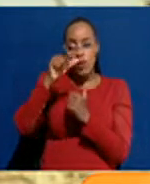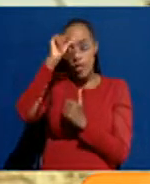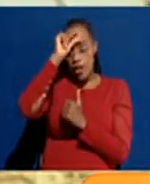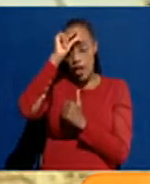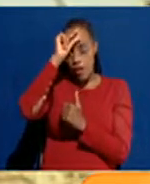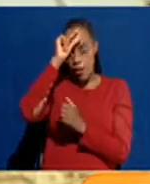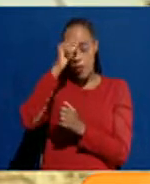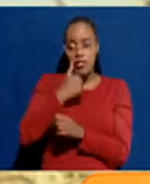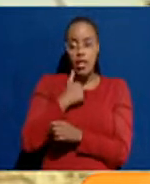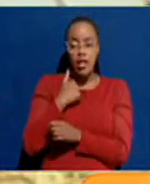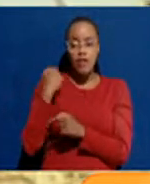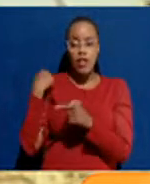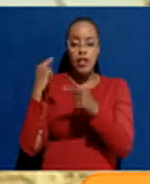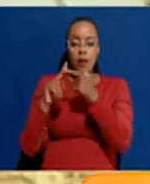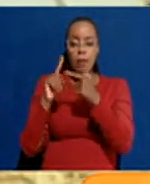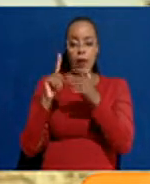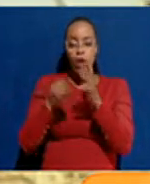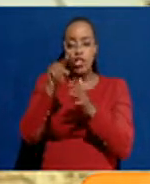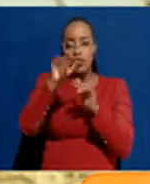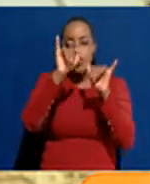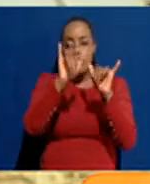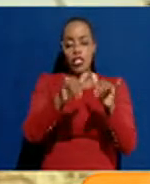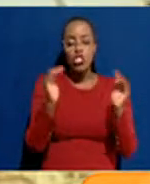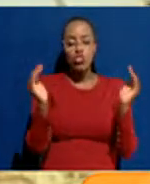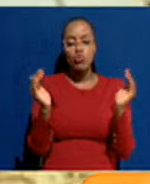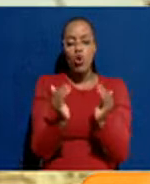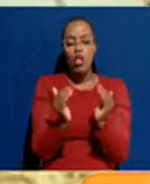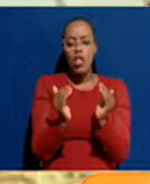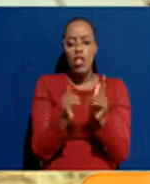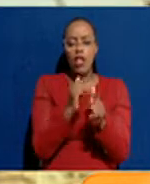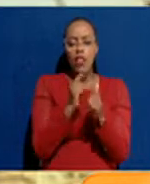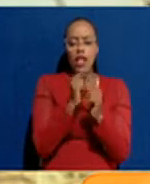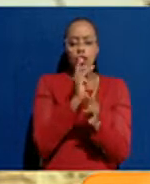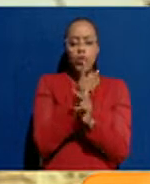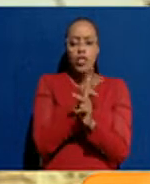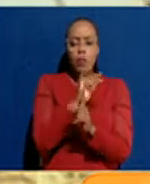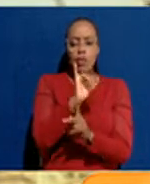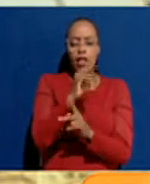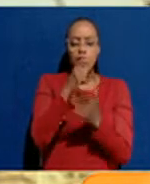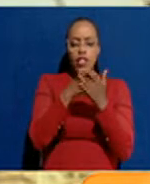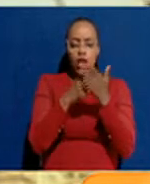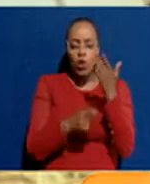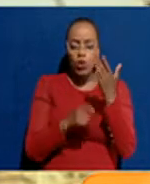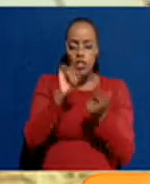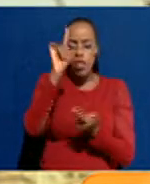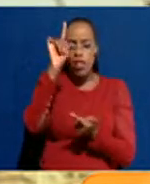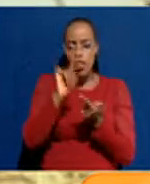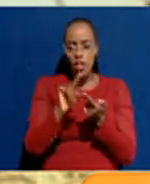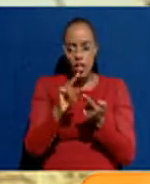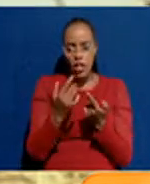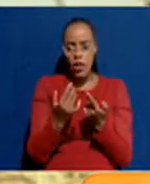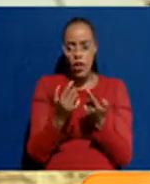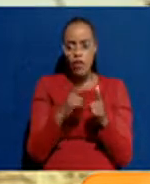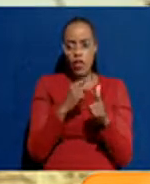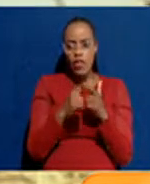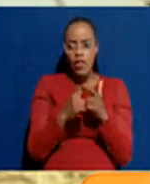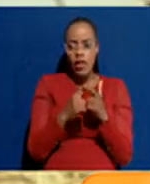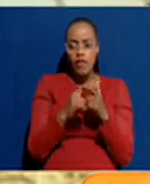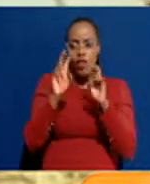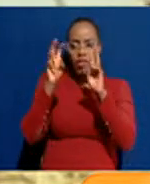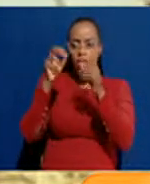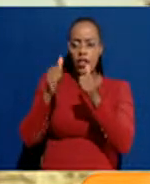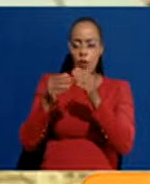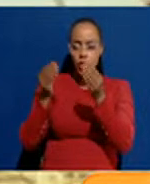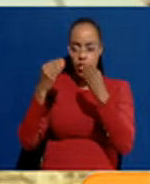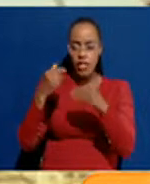have. One was, do you remain small and maintain the costs at a lower level? And I really loved the title that you gave